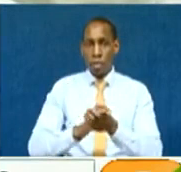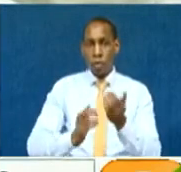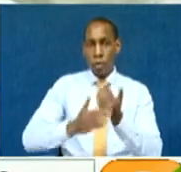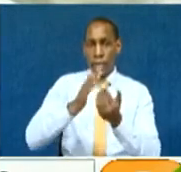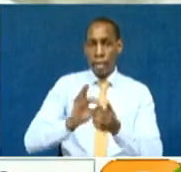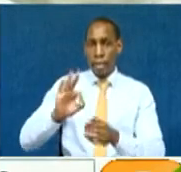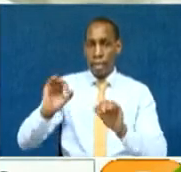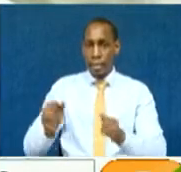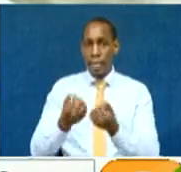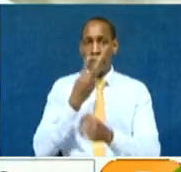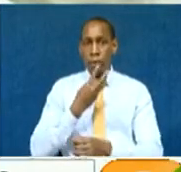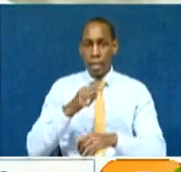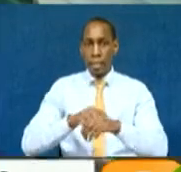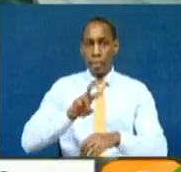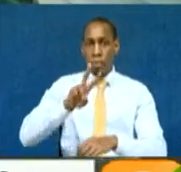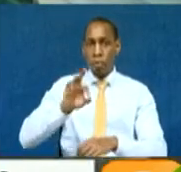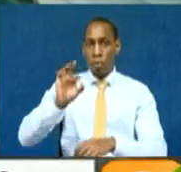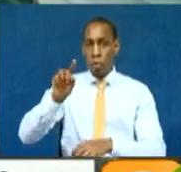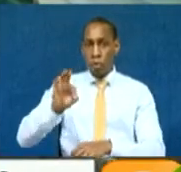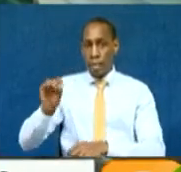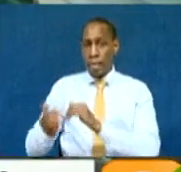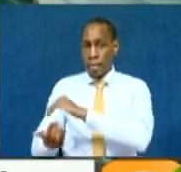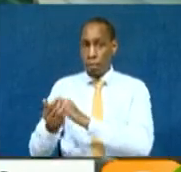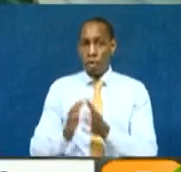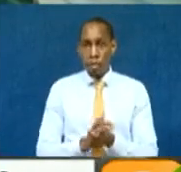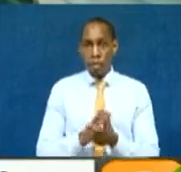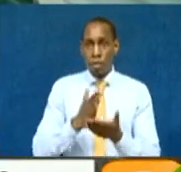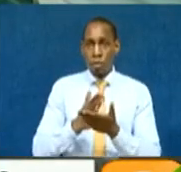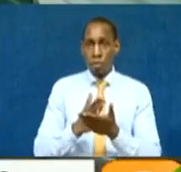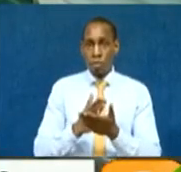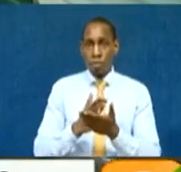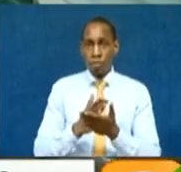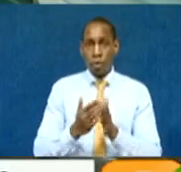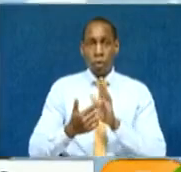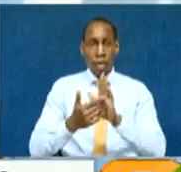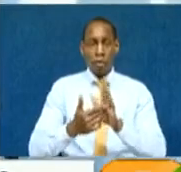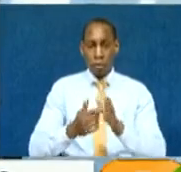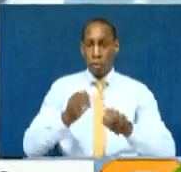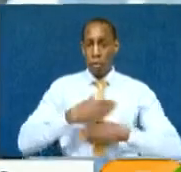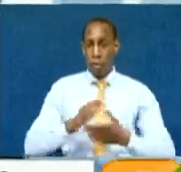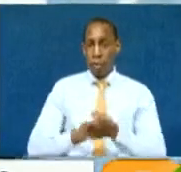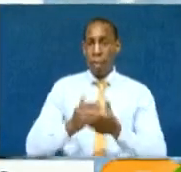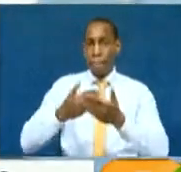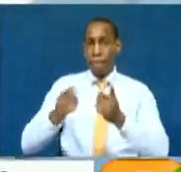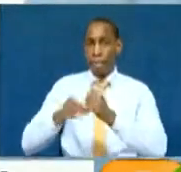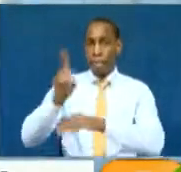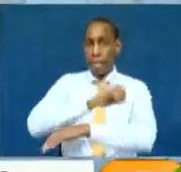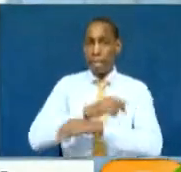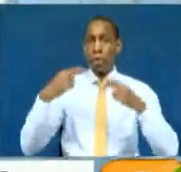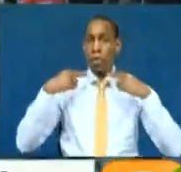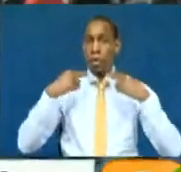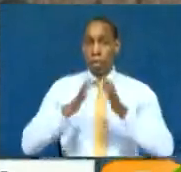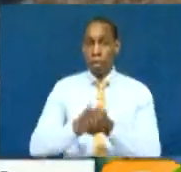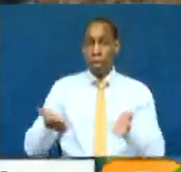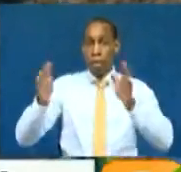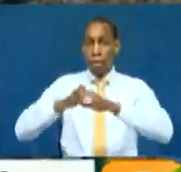were rescued early Wednesday at 2:30 a.m. Their gazes reflect an air of disbelief. For the last 6 days, they were trapped